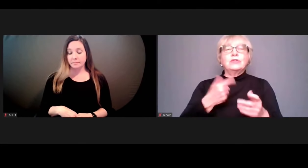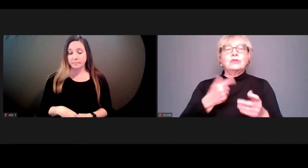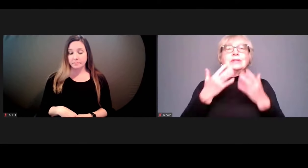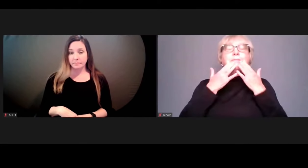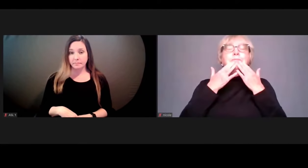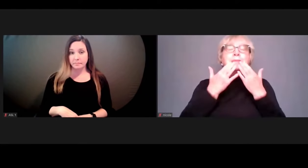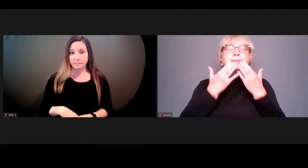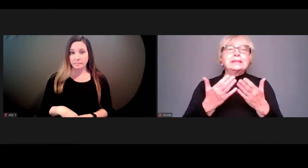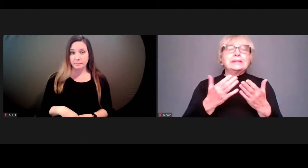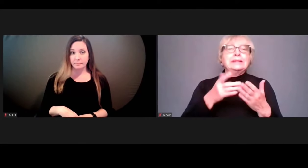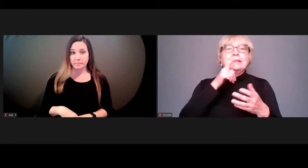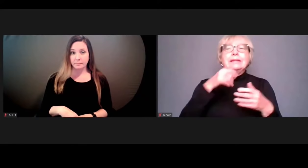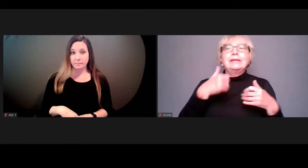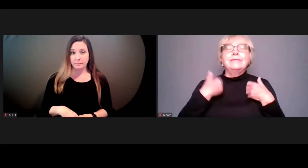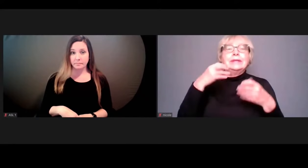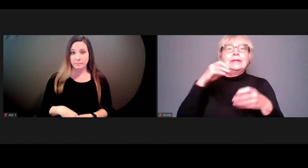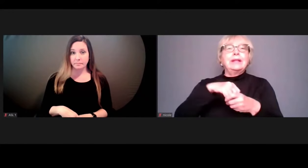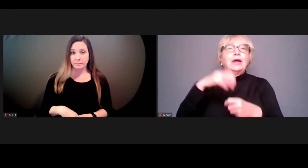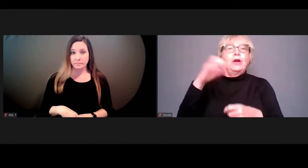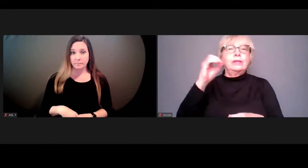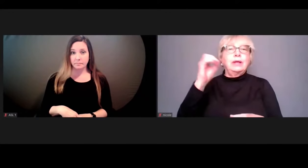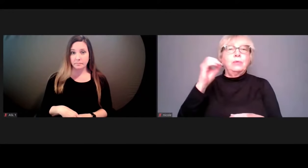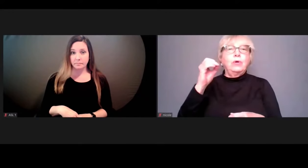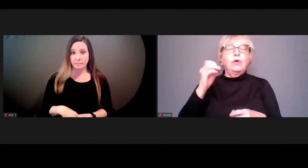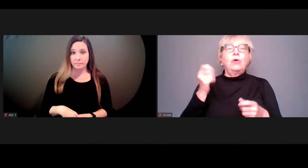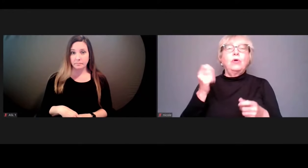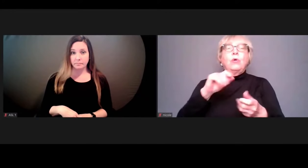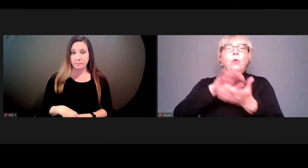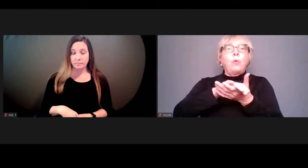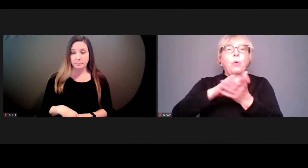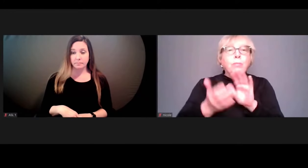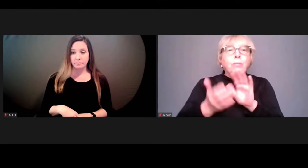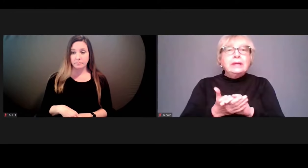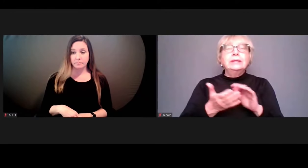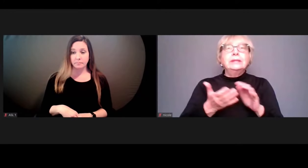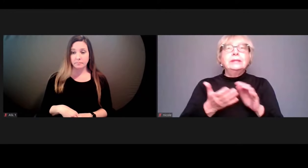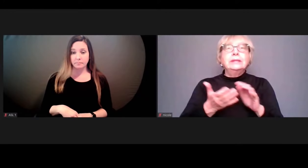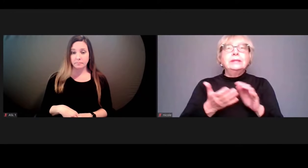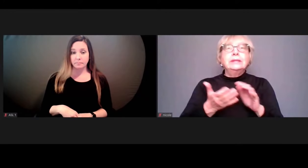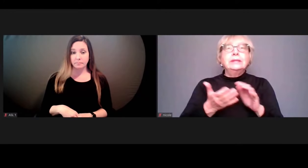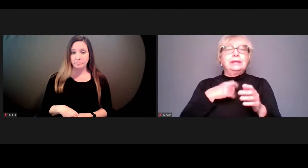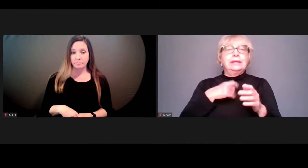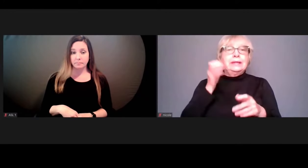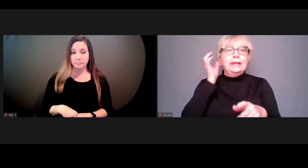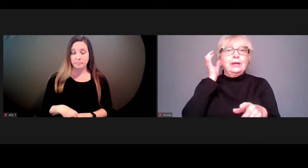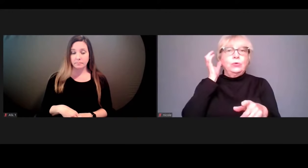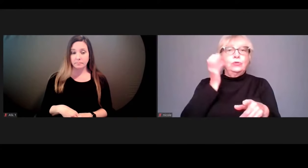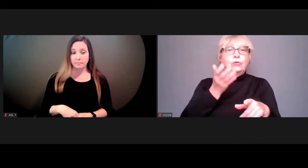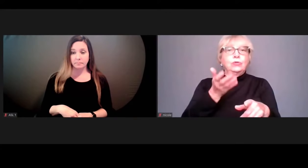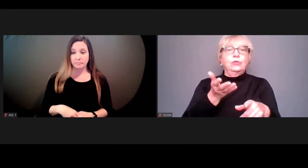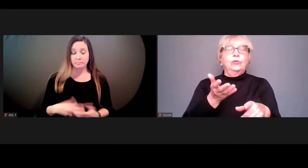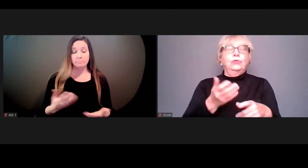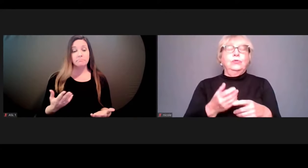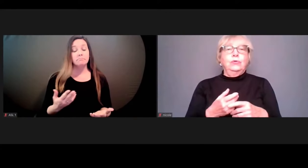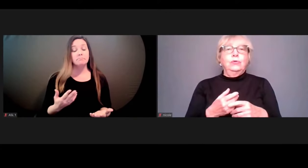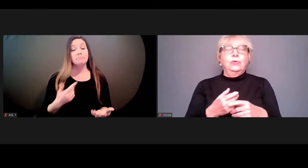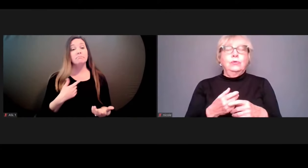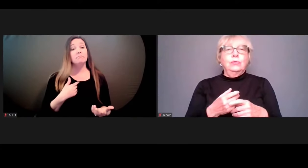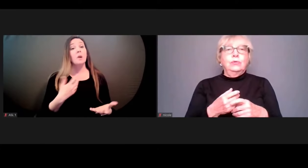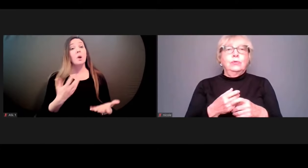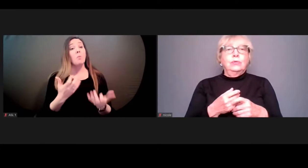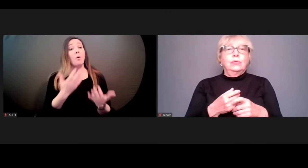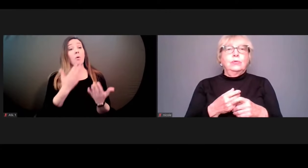aux résidentes et aux entreprises qui écoutent cette mise à jour. I want to thank